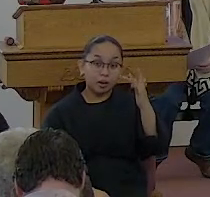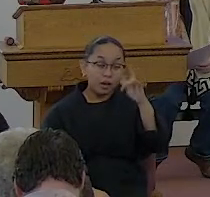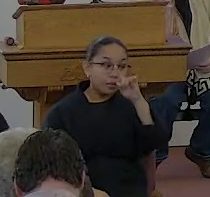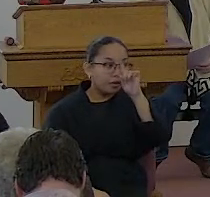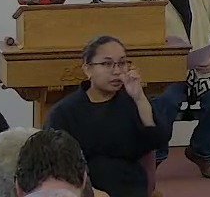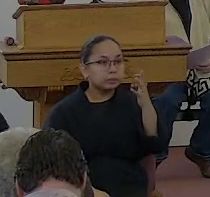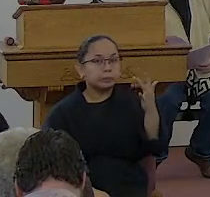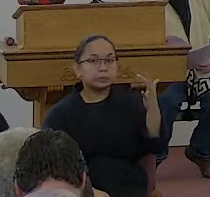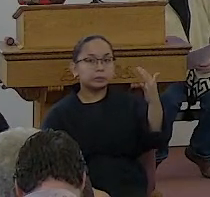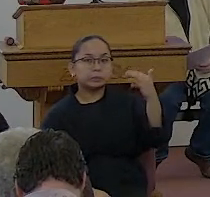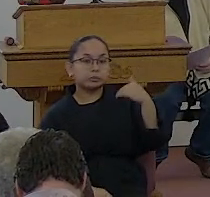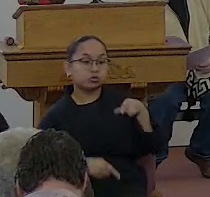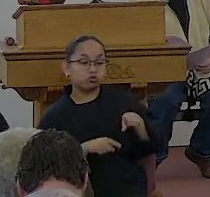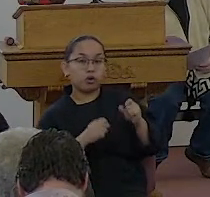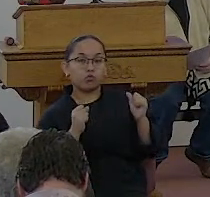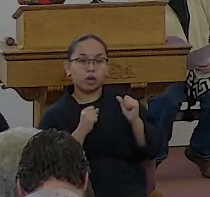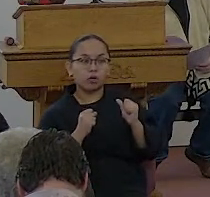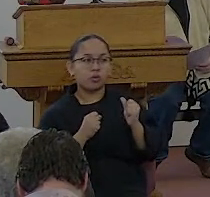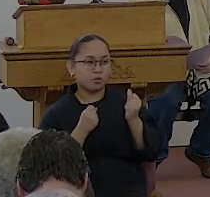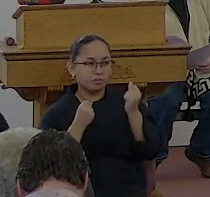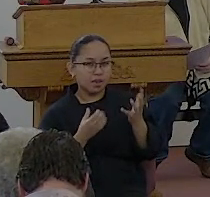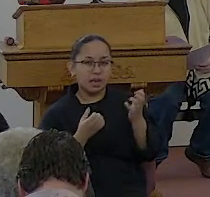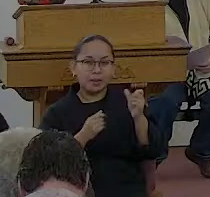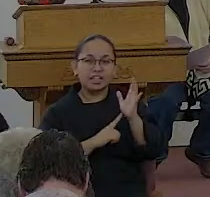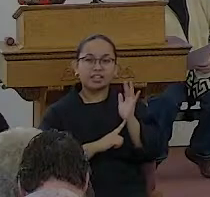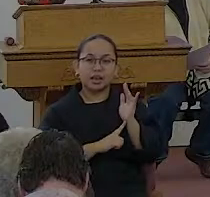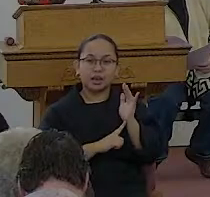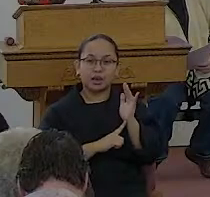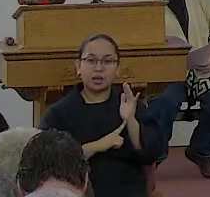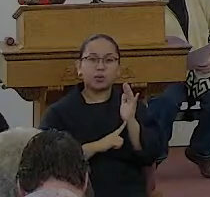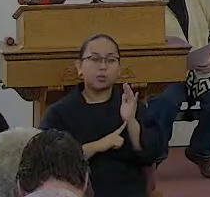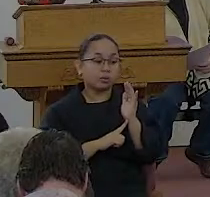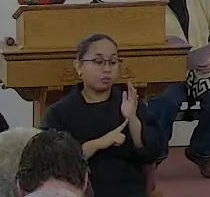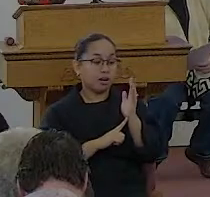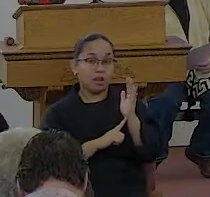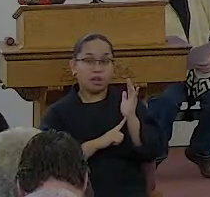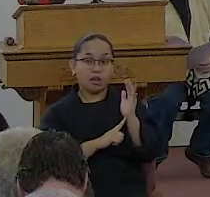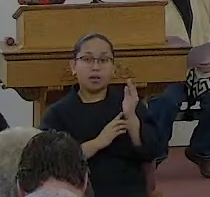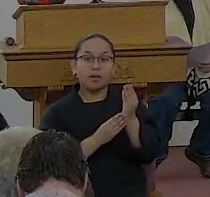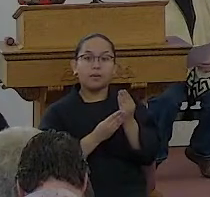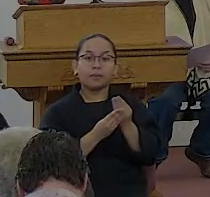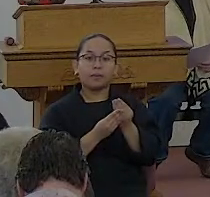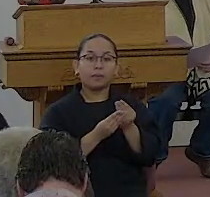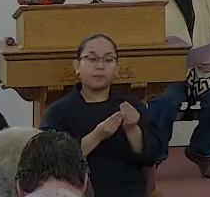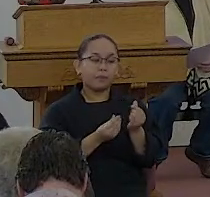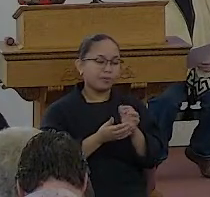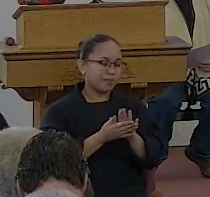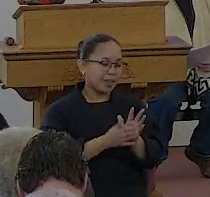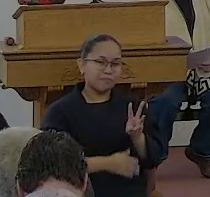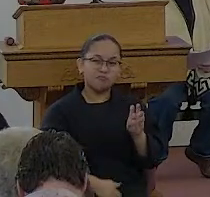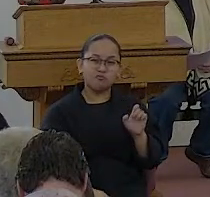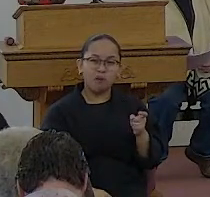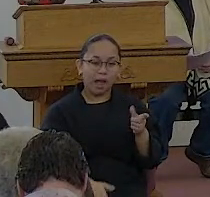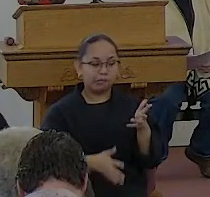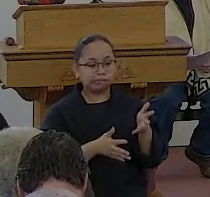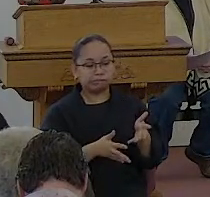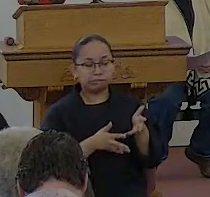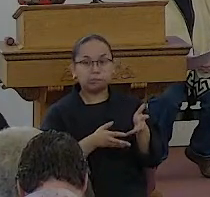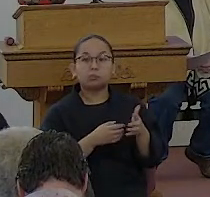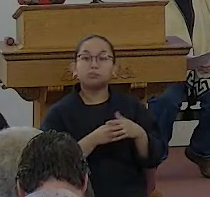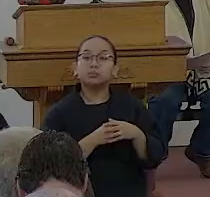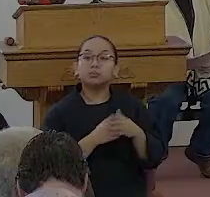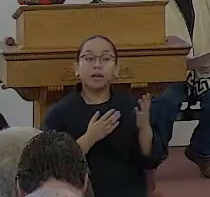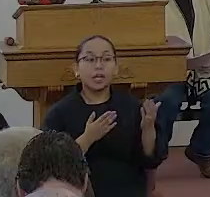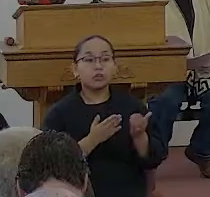dark times. They were burned out. Just a little lump of wax left over, and new